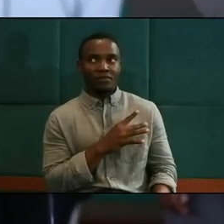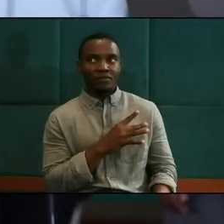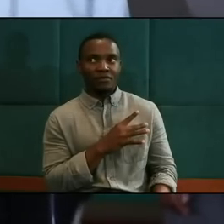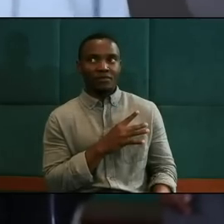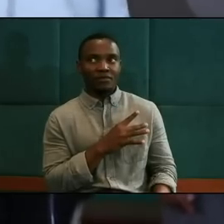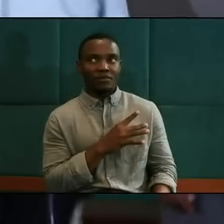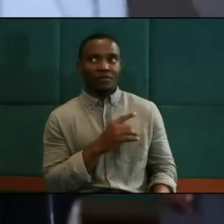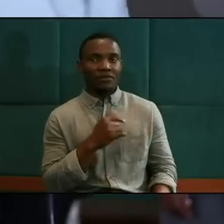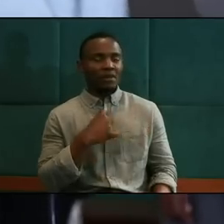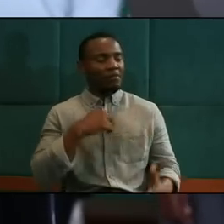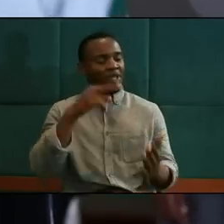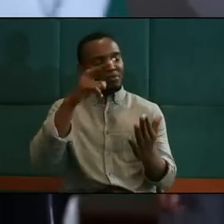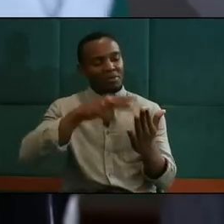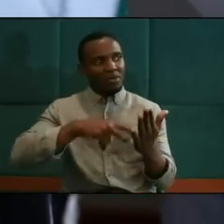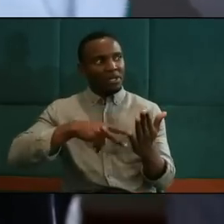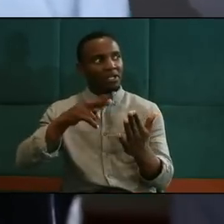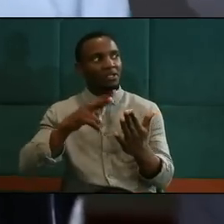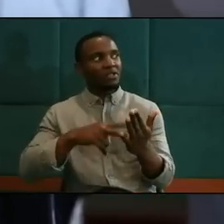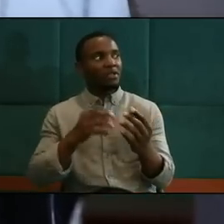I had to read it a couple times.